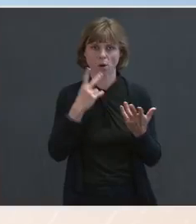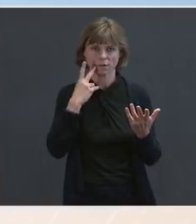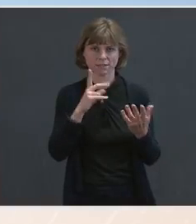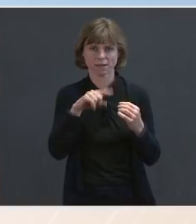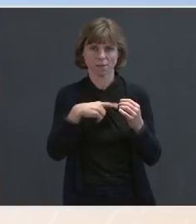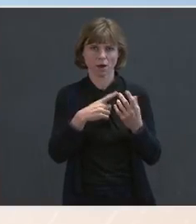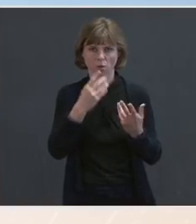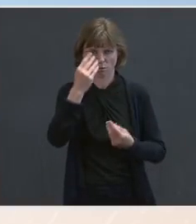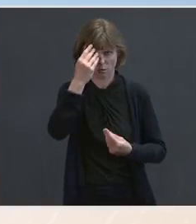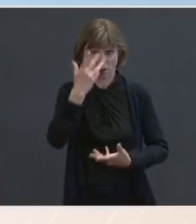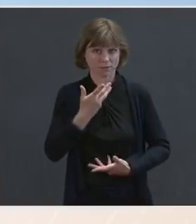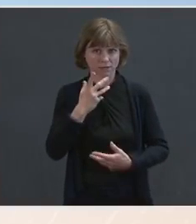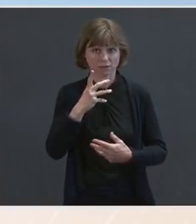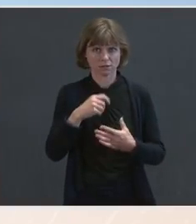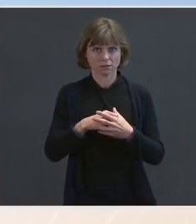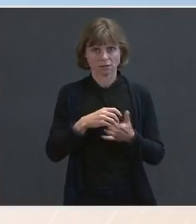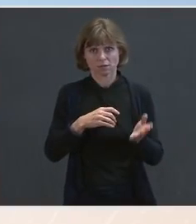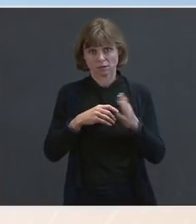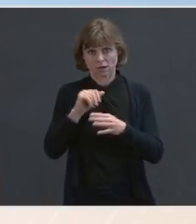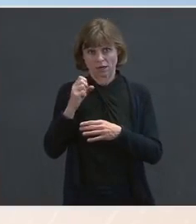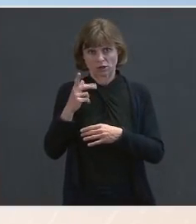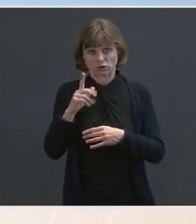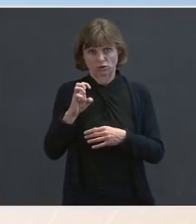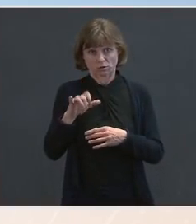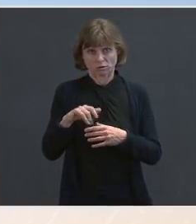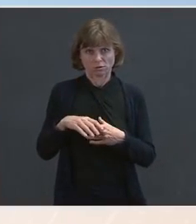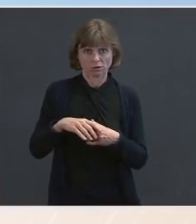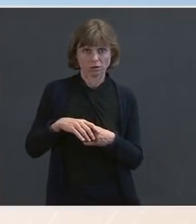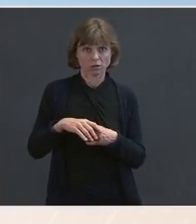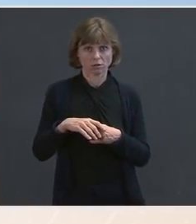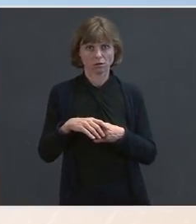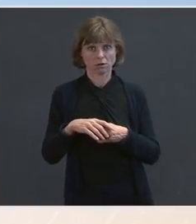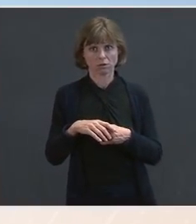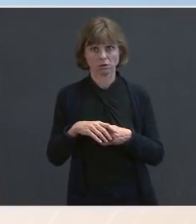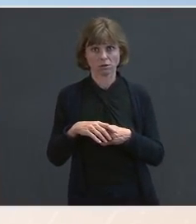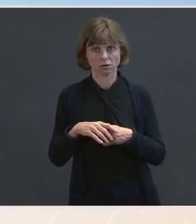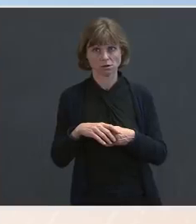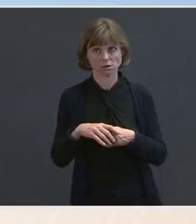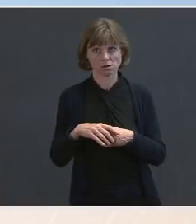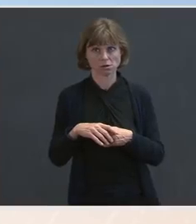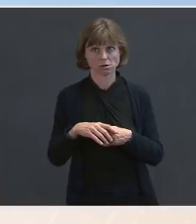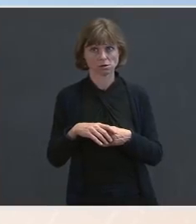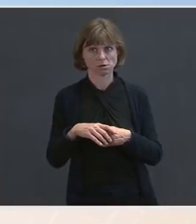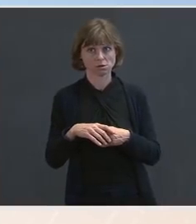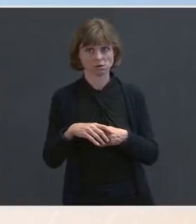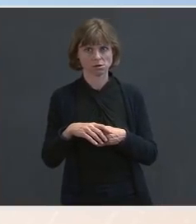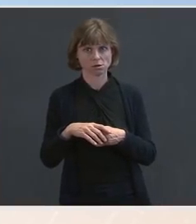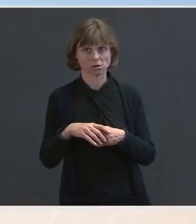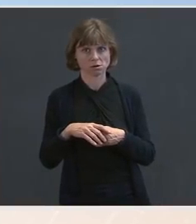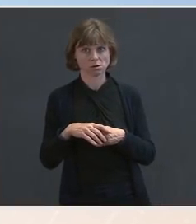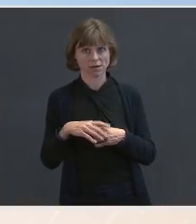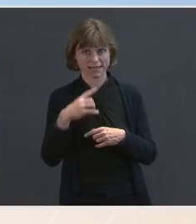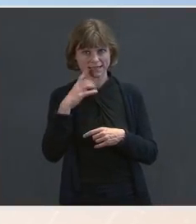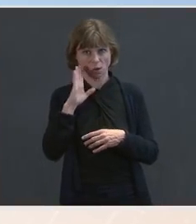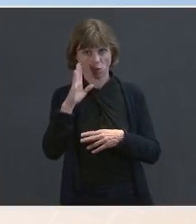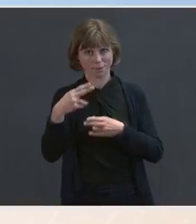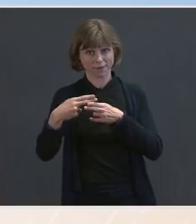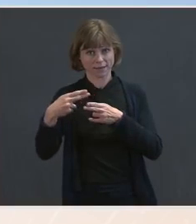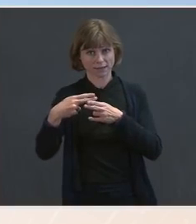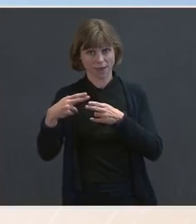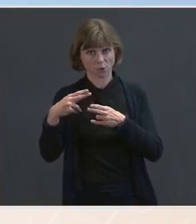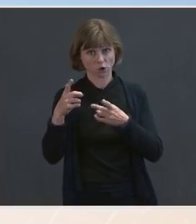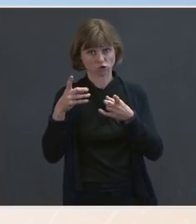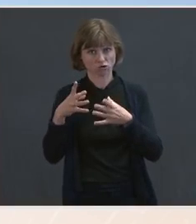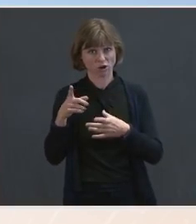briefings on our end. Go ahead, Ashley. Following up on Shalonda Young, you said that the hope is that she'll be the acting director. She has a ton